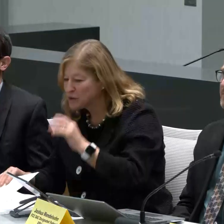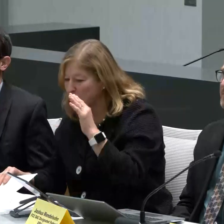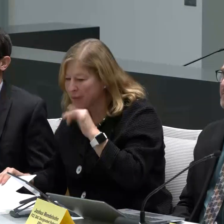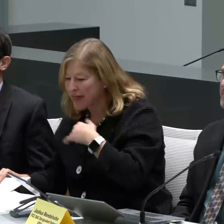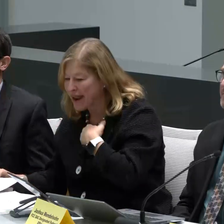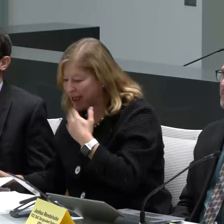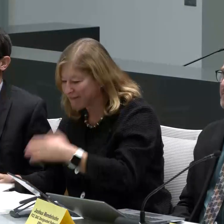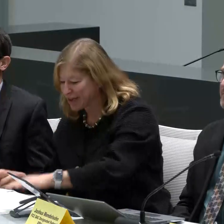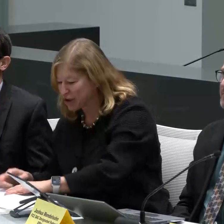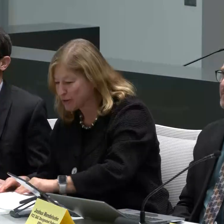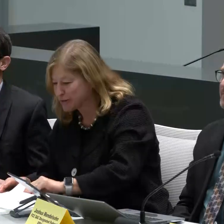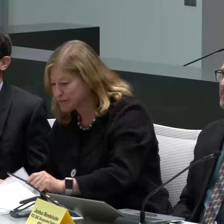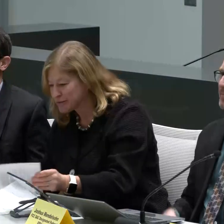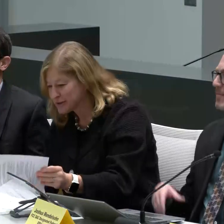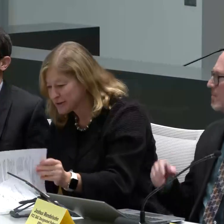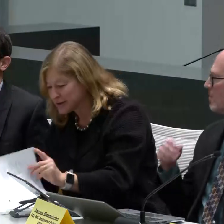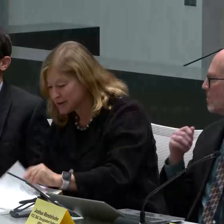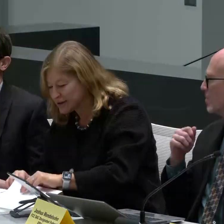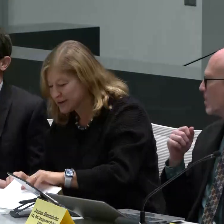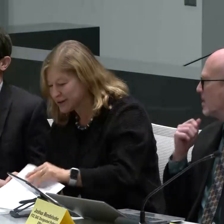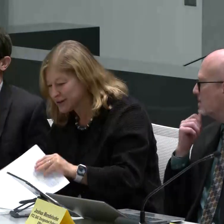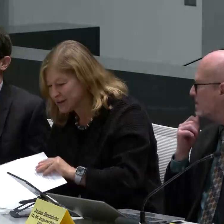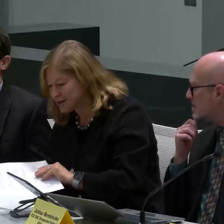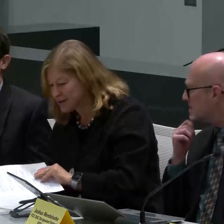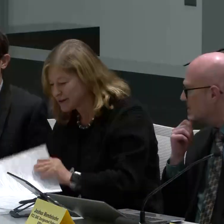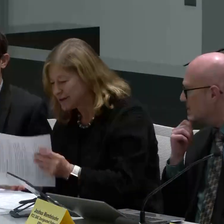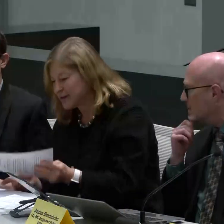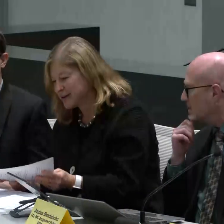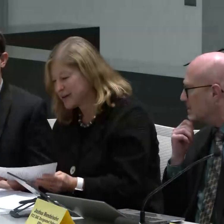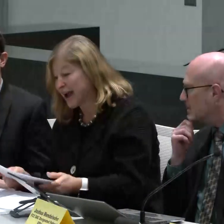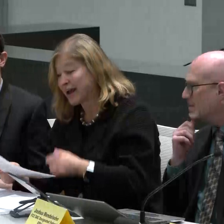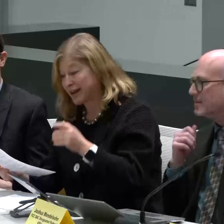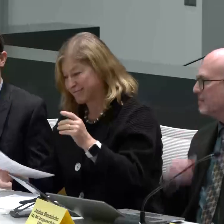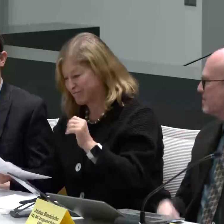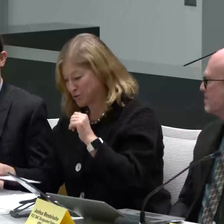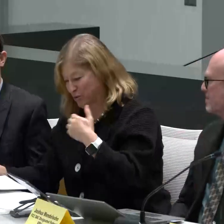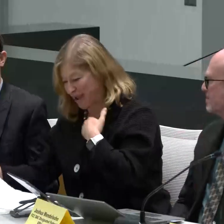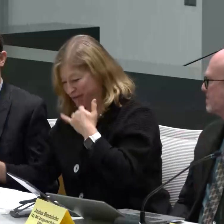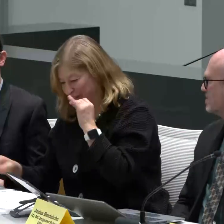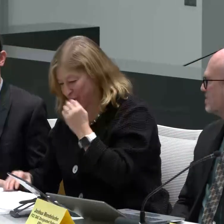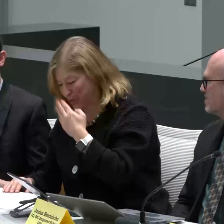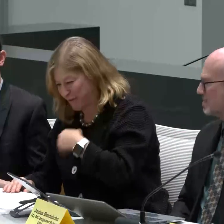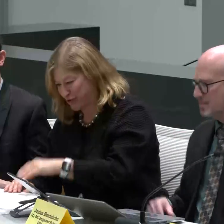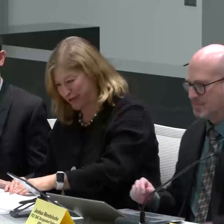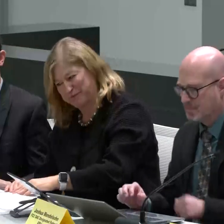are available. I was hoping I would have it here with me.